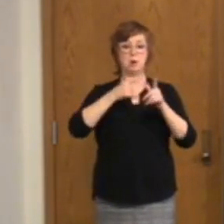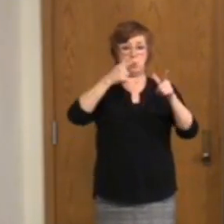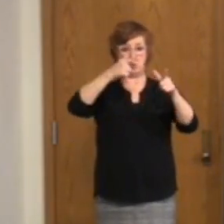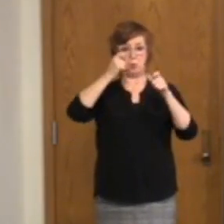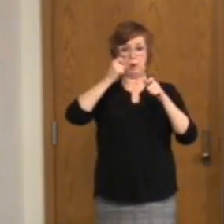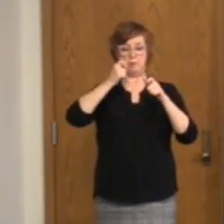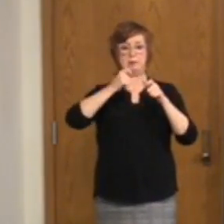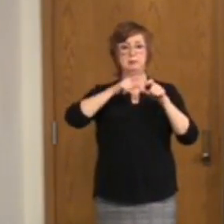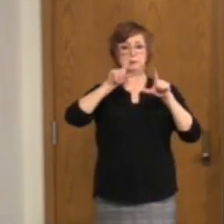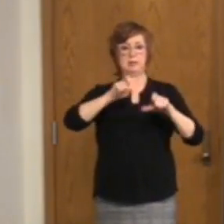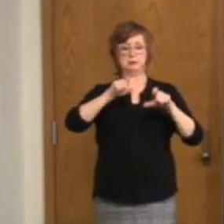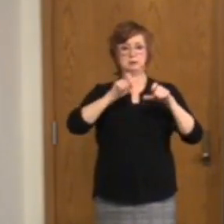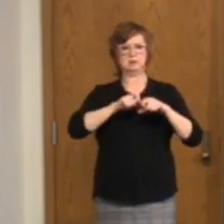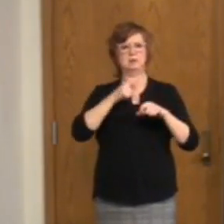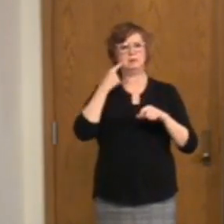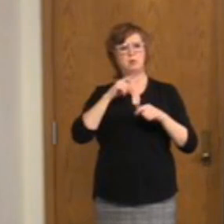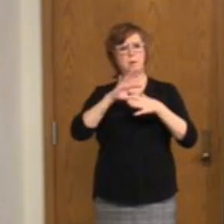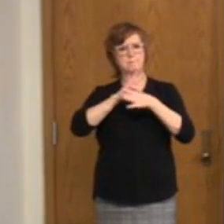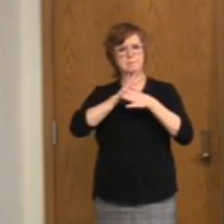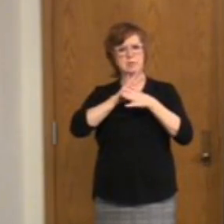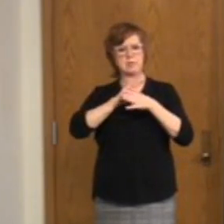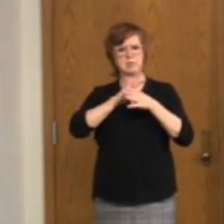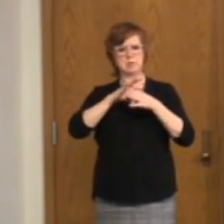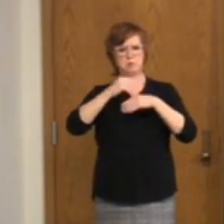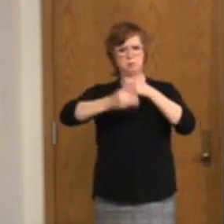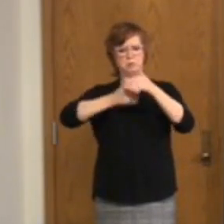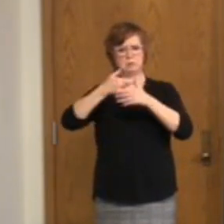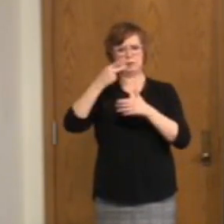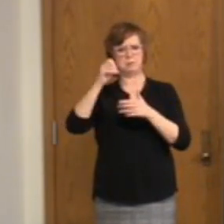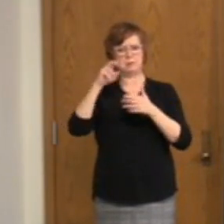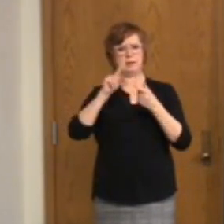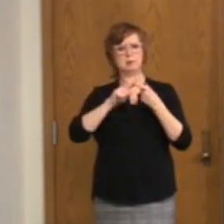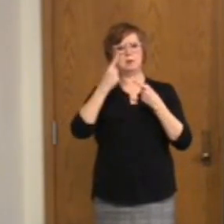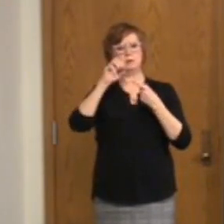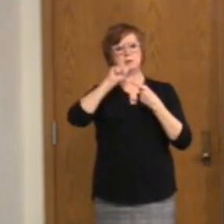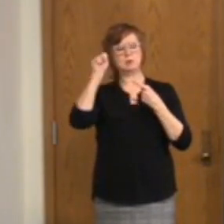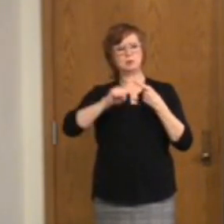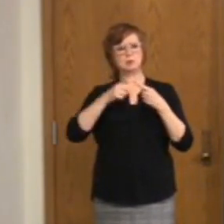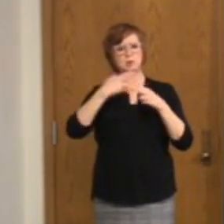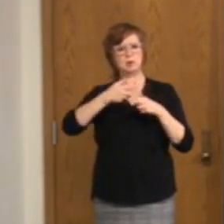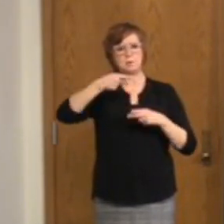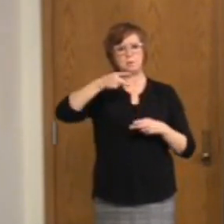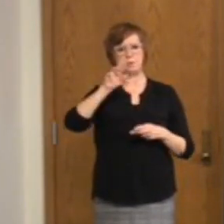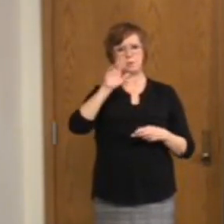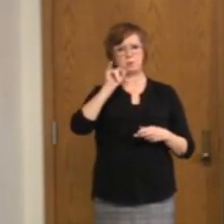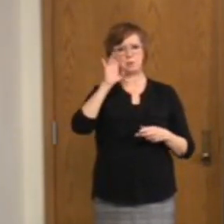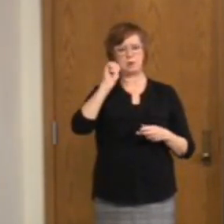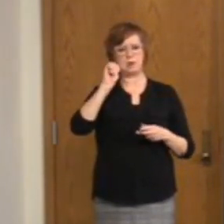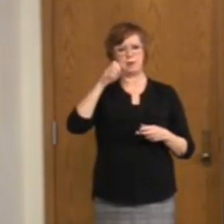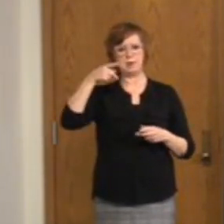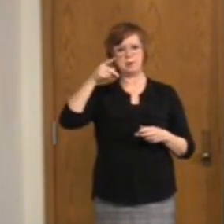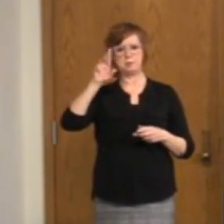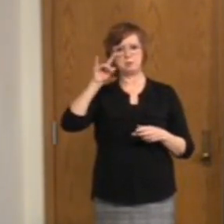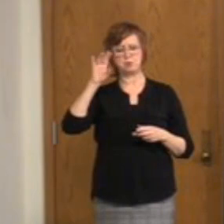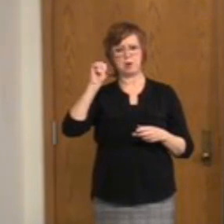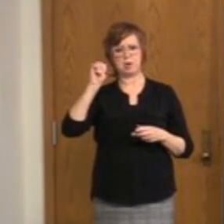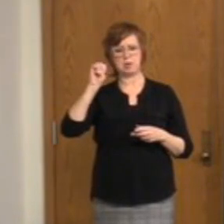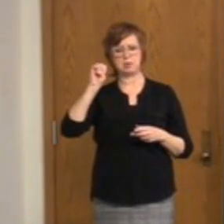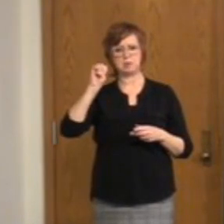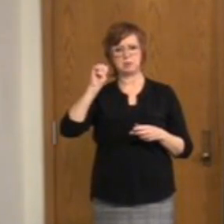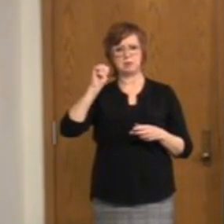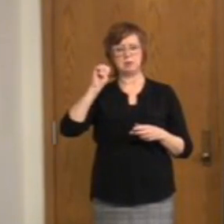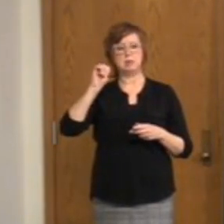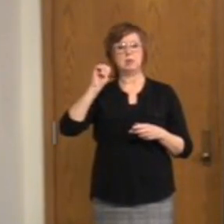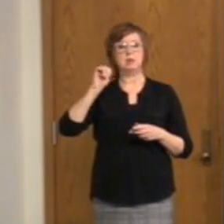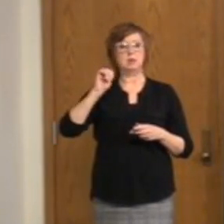meat processing plants like Prairie Pride Natural Foods in Saskatoon, which had an outbreak last month. I'm wondering just what your response is